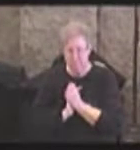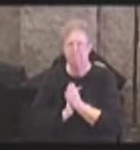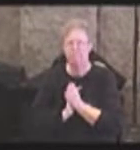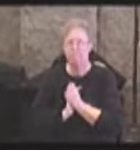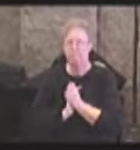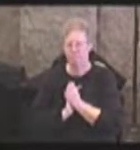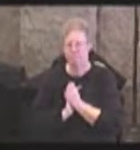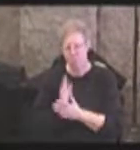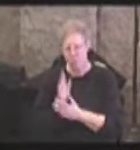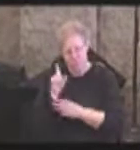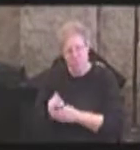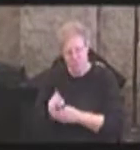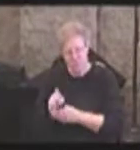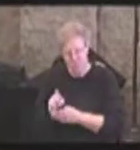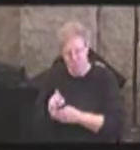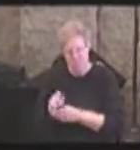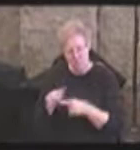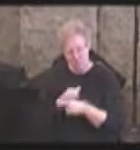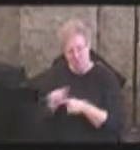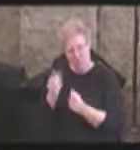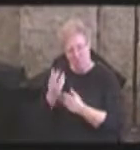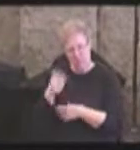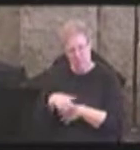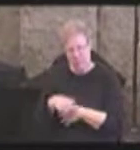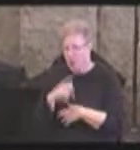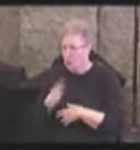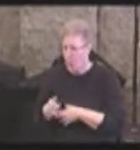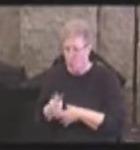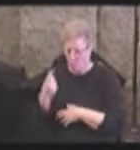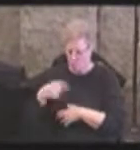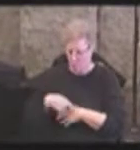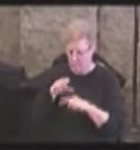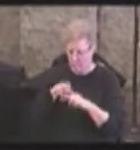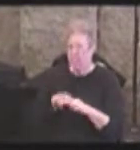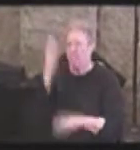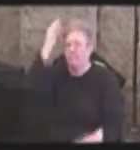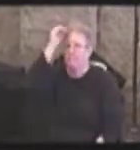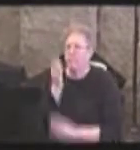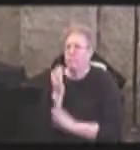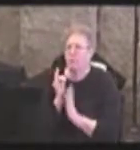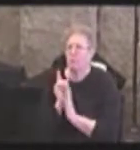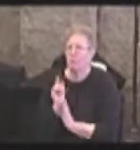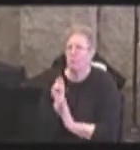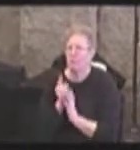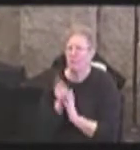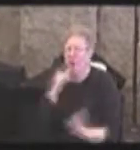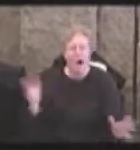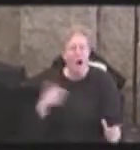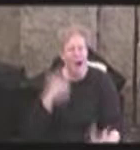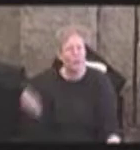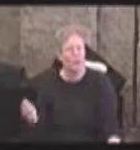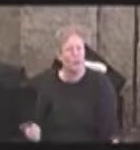You'll have to do this multiple times. You won't sit down and meditate and listen for 15, 20 minutes and wake up and go, Eureka, I know what I'm supposed to